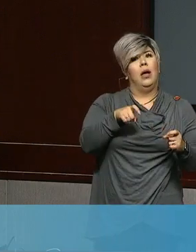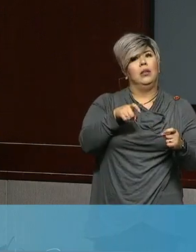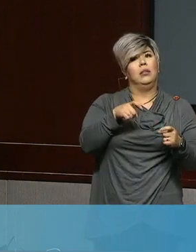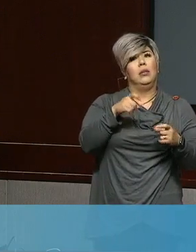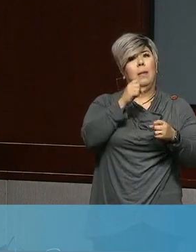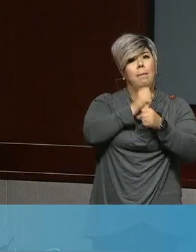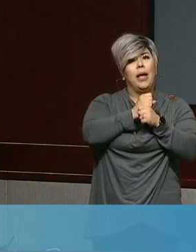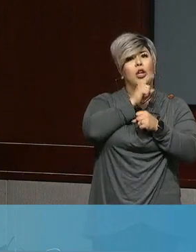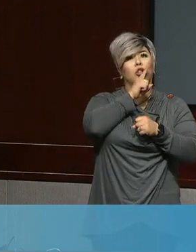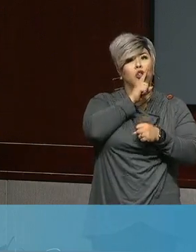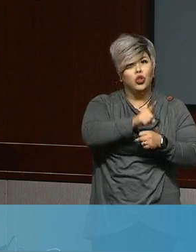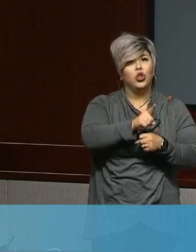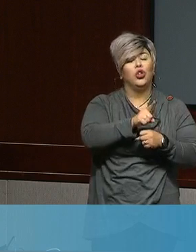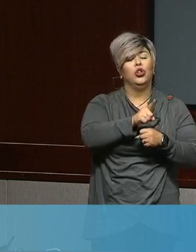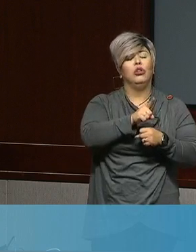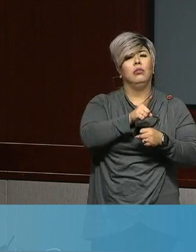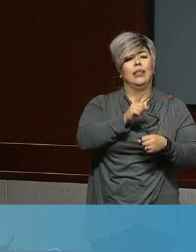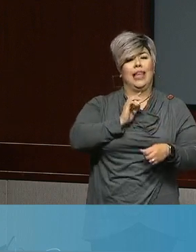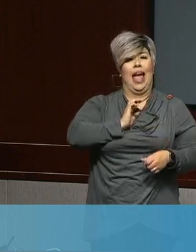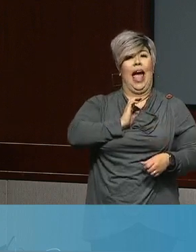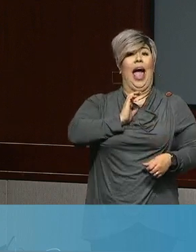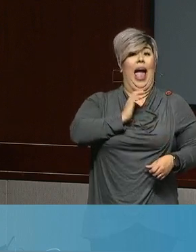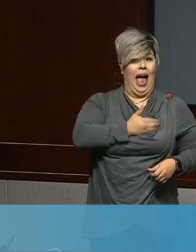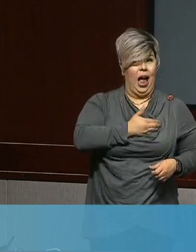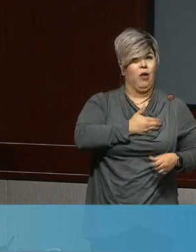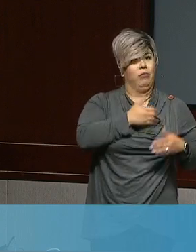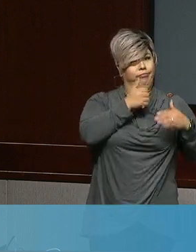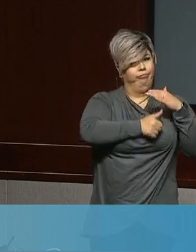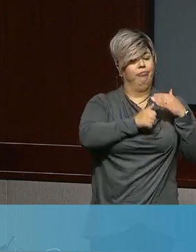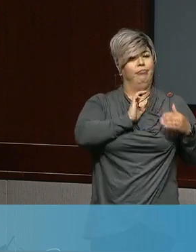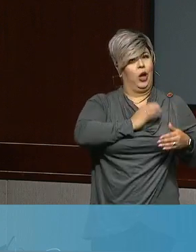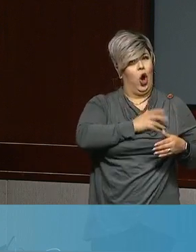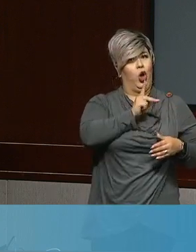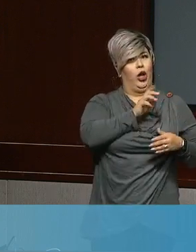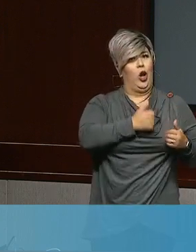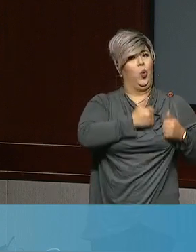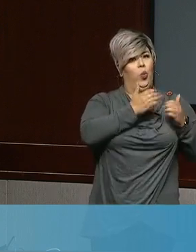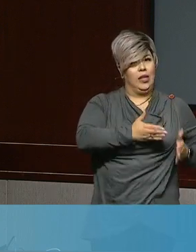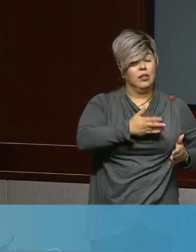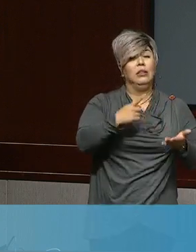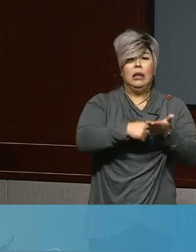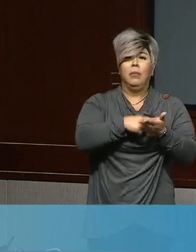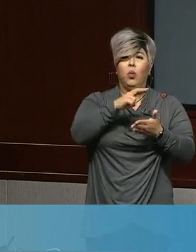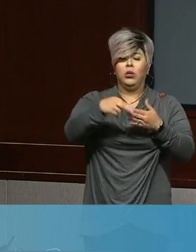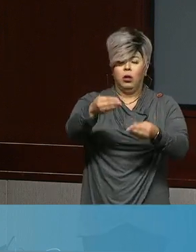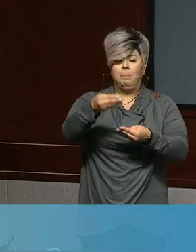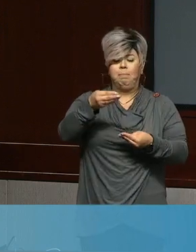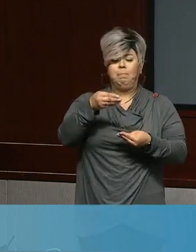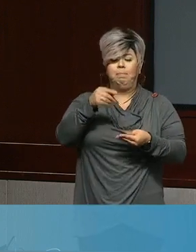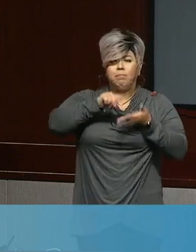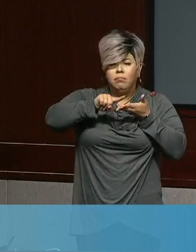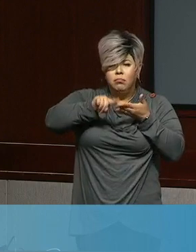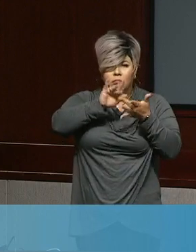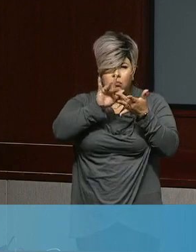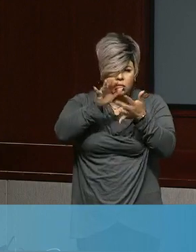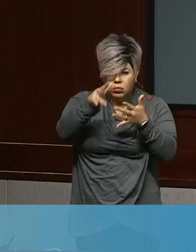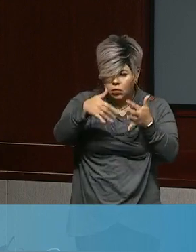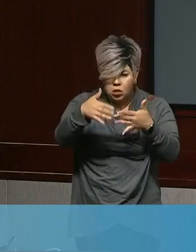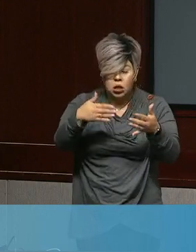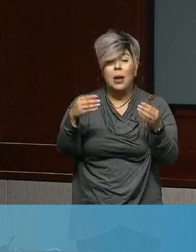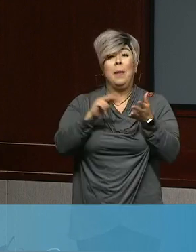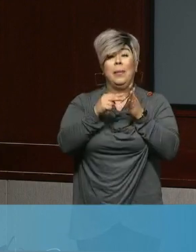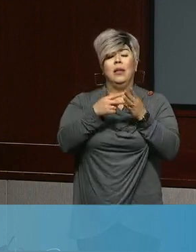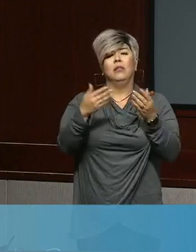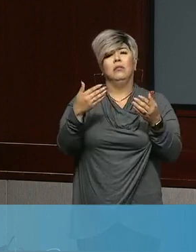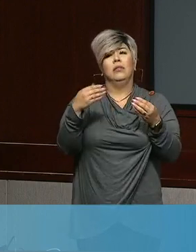are a Kern County case. We verify the information that has come across from the lab report and the report from the healthcare provider. So there is a little bit of